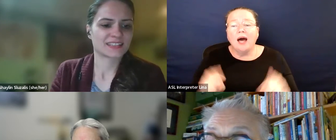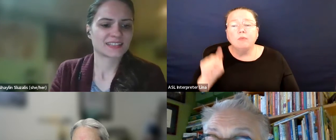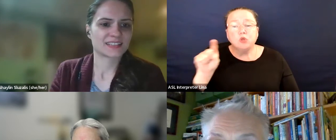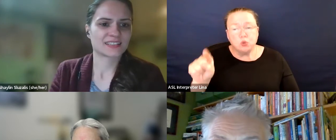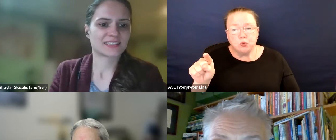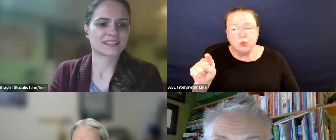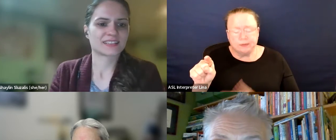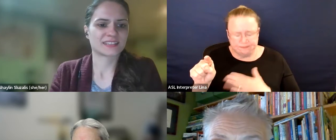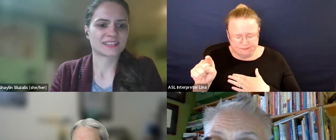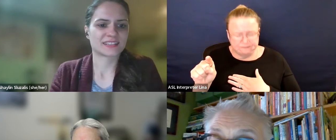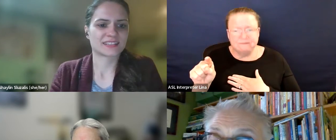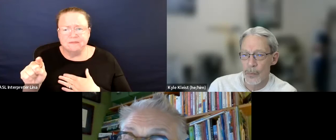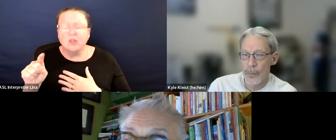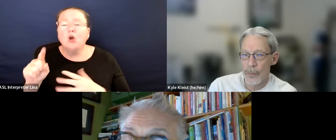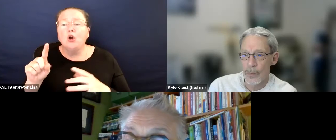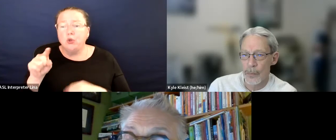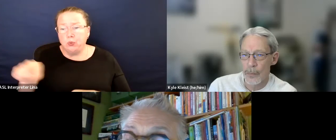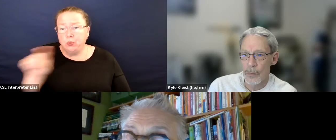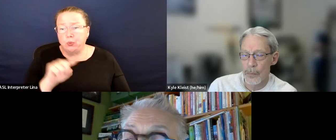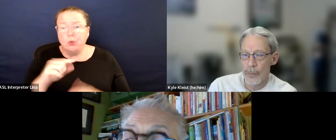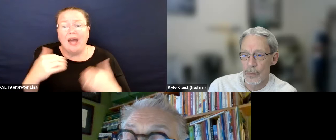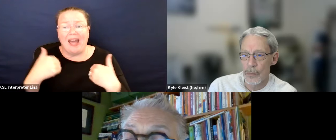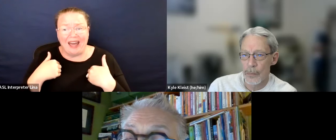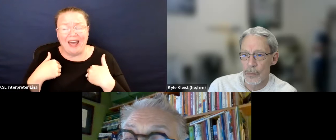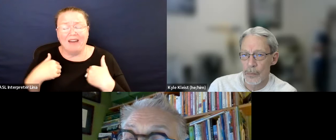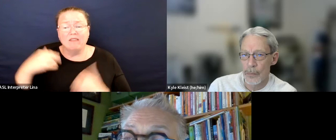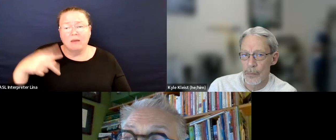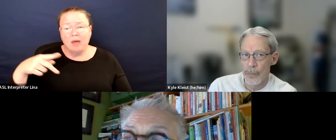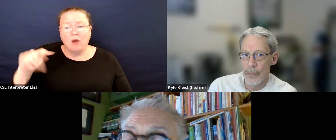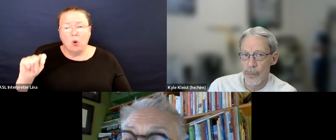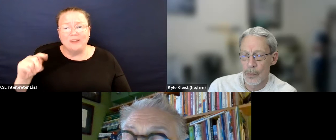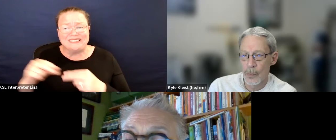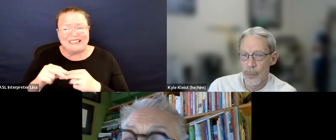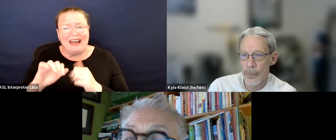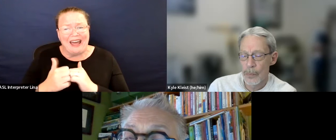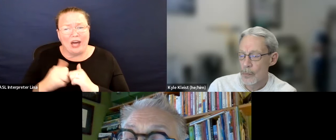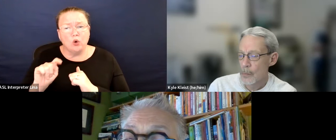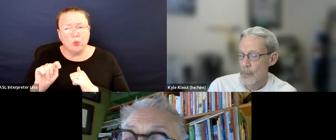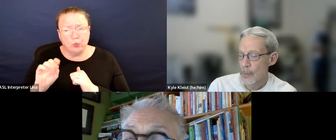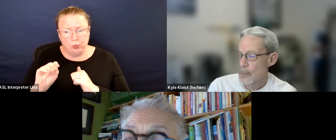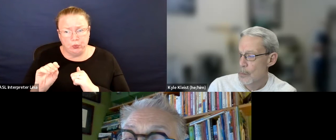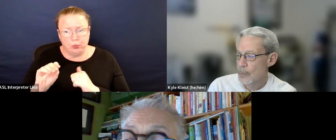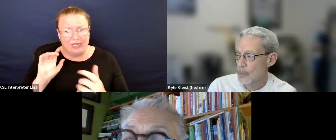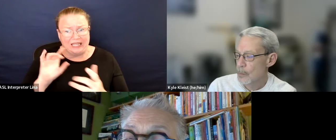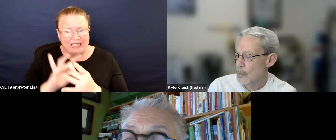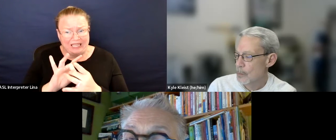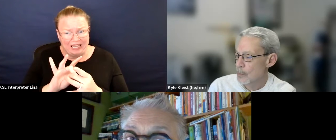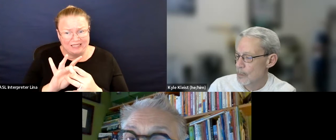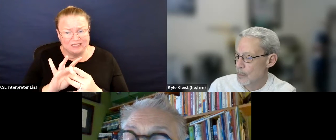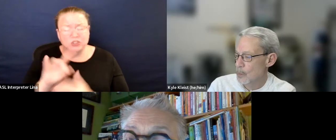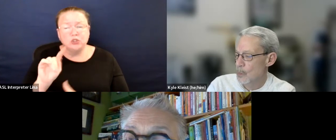had, sorry, when you guys had the PowerPoint slide of how to connect